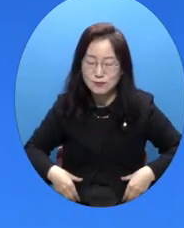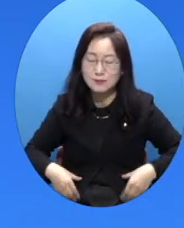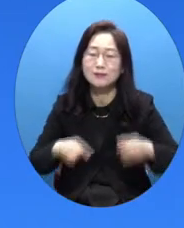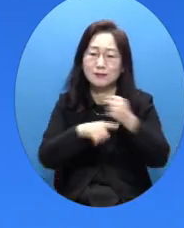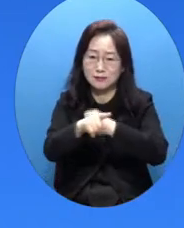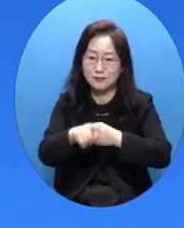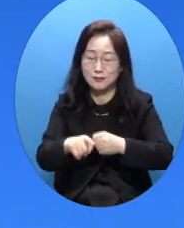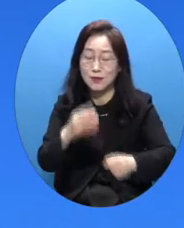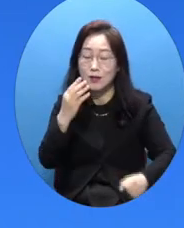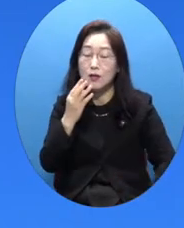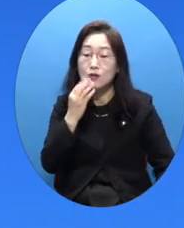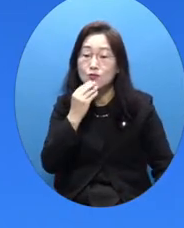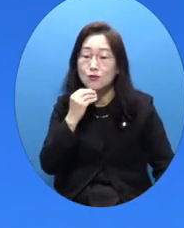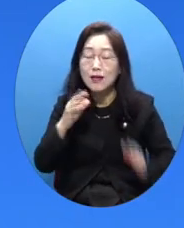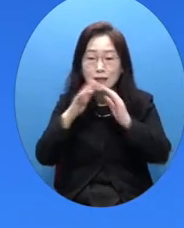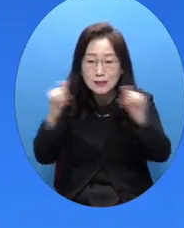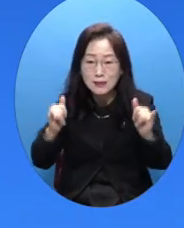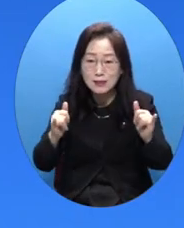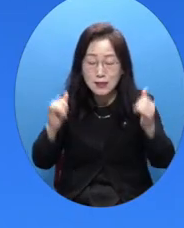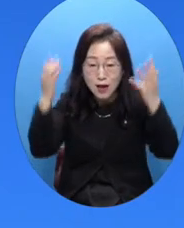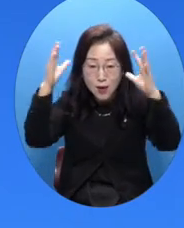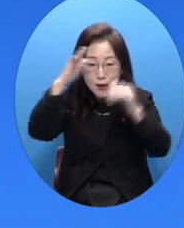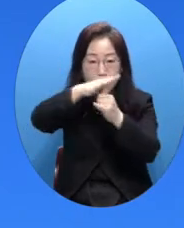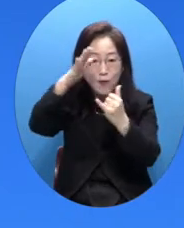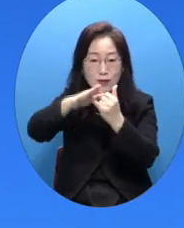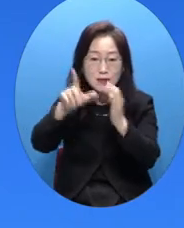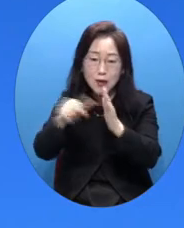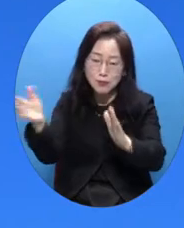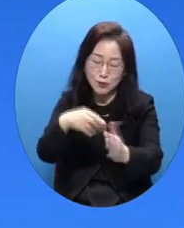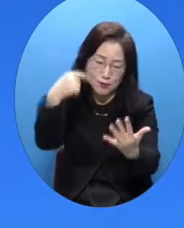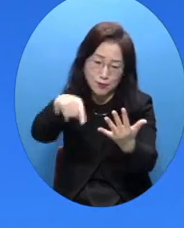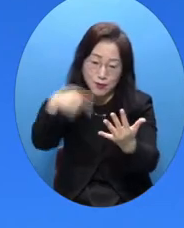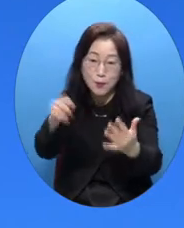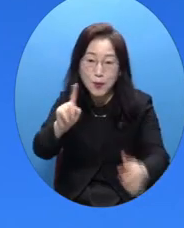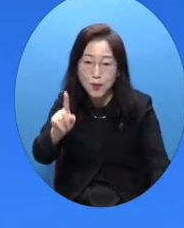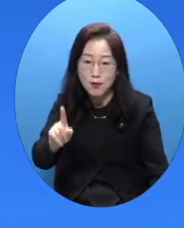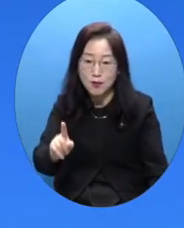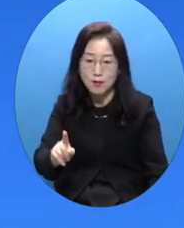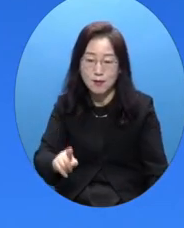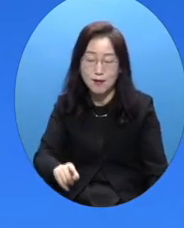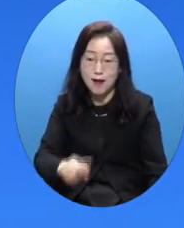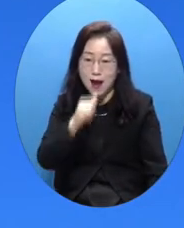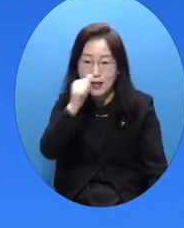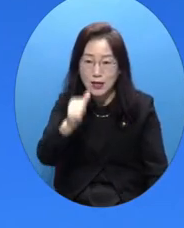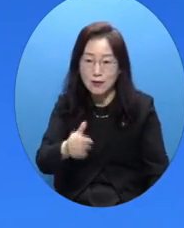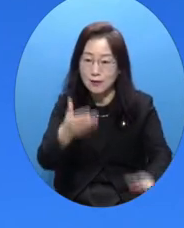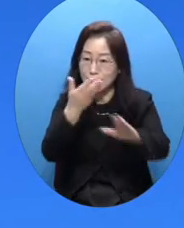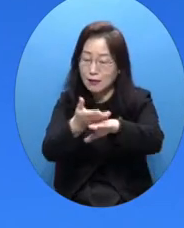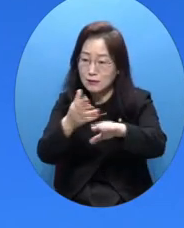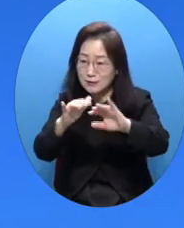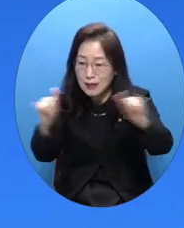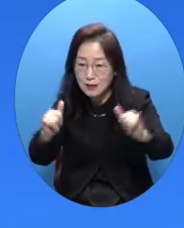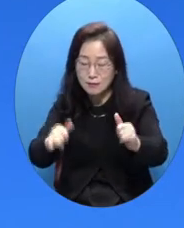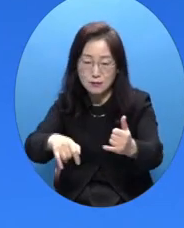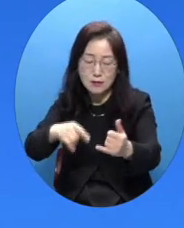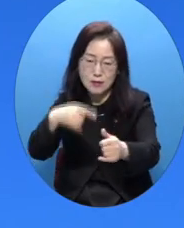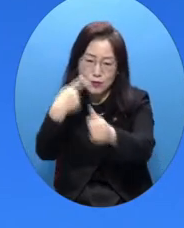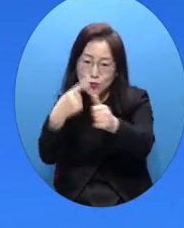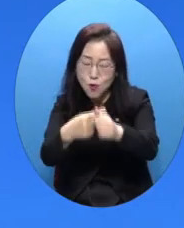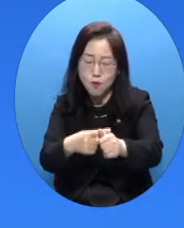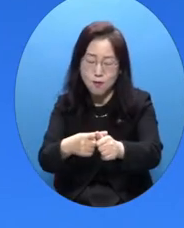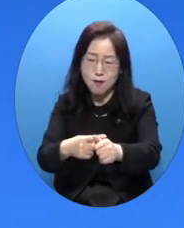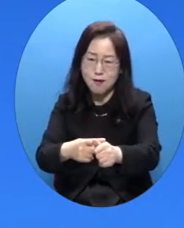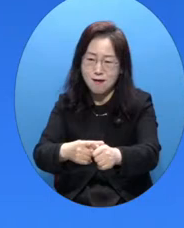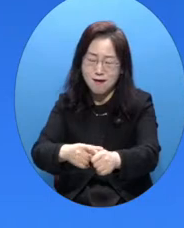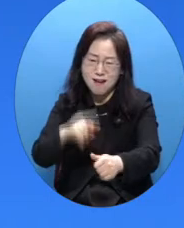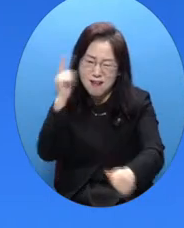hurt them one of the most important education Jewish people emphasize when they are young is never